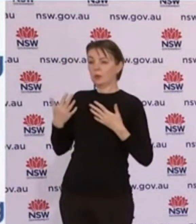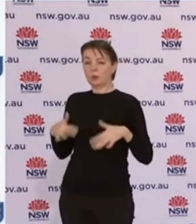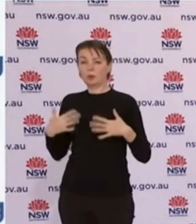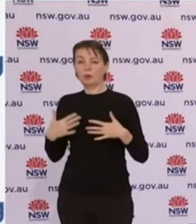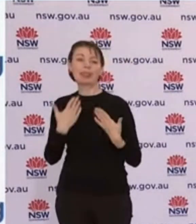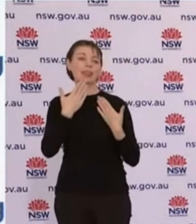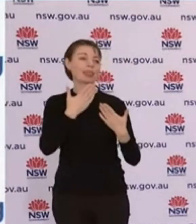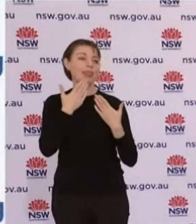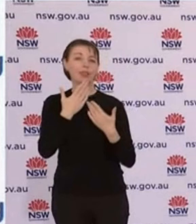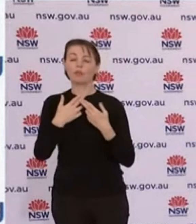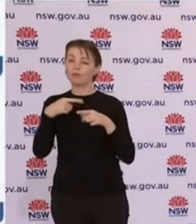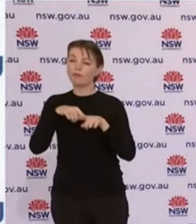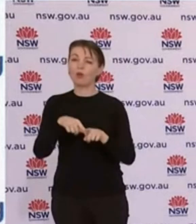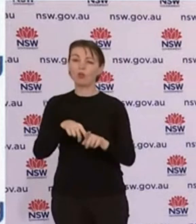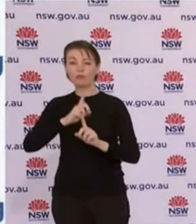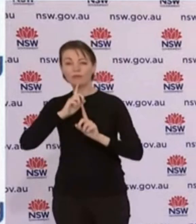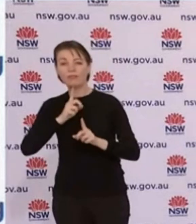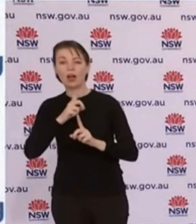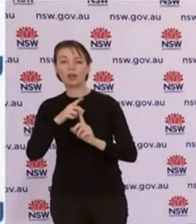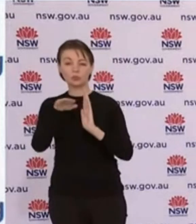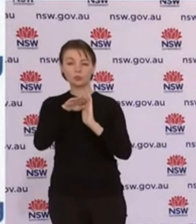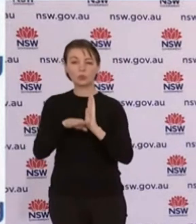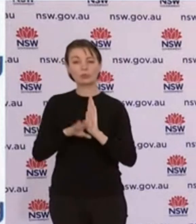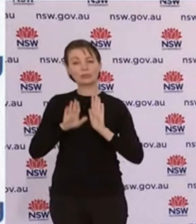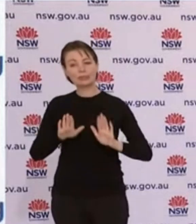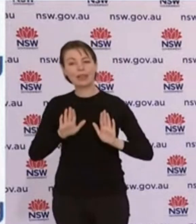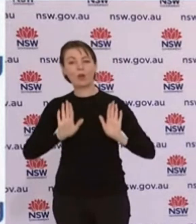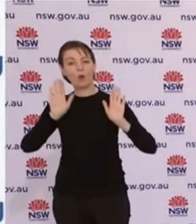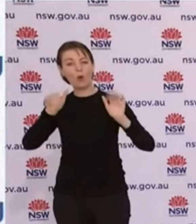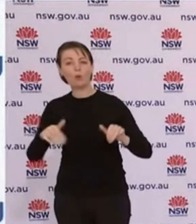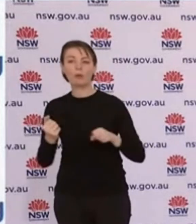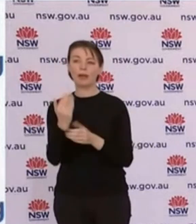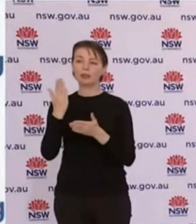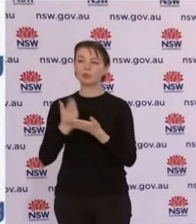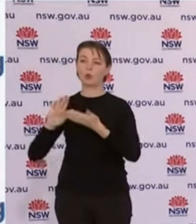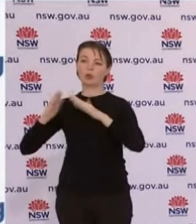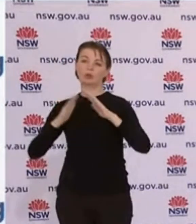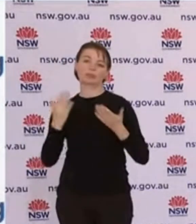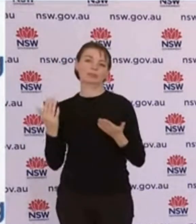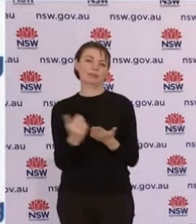the advice, staying at home, keeping the community safe.